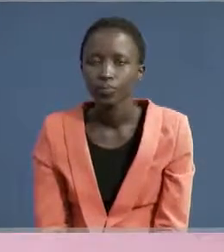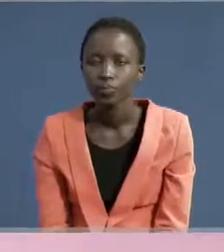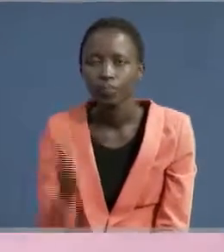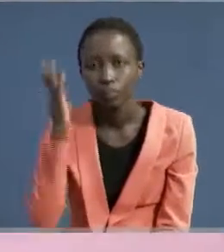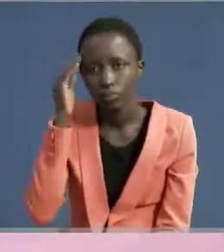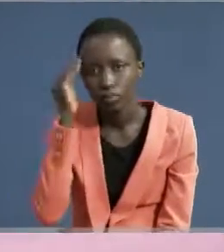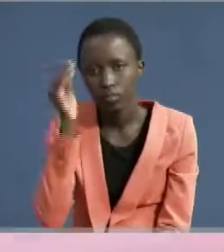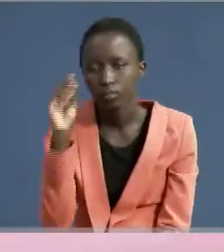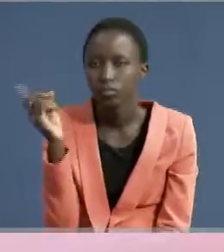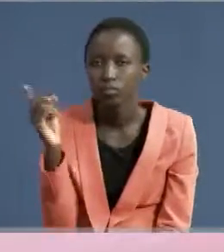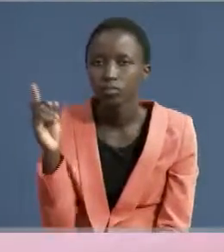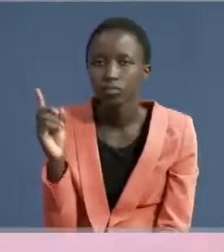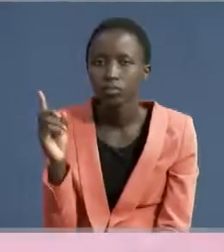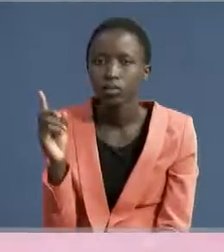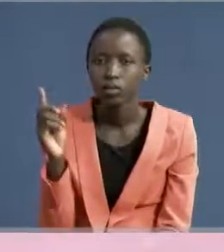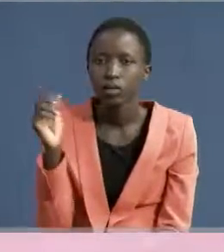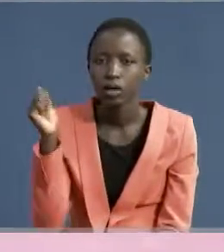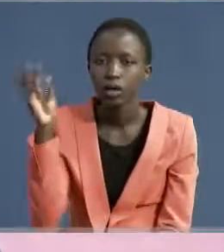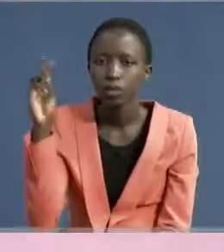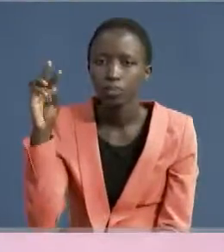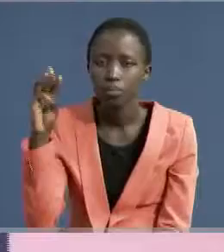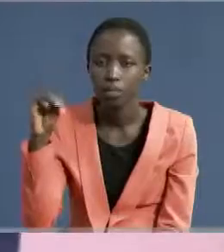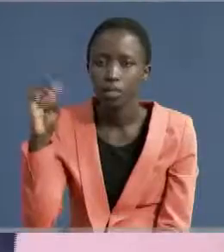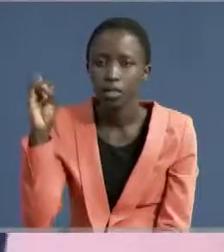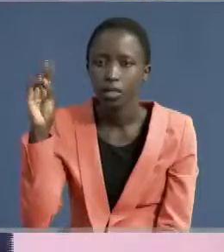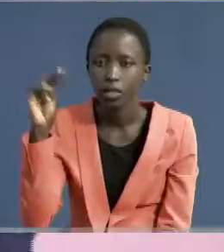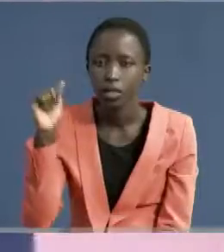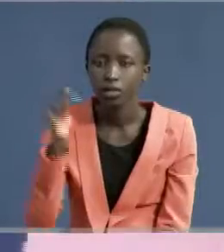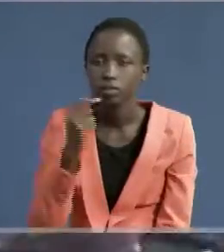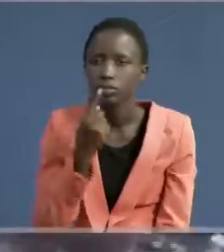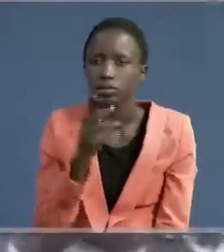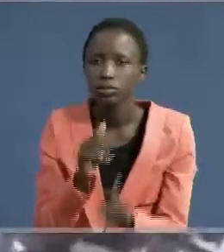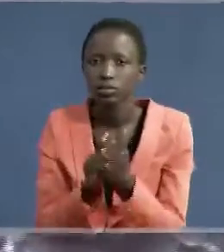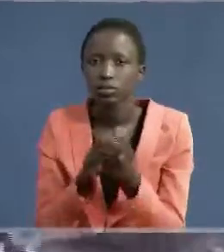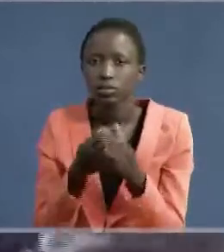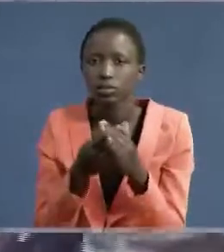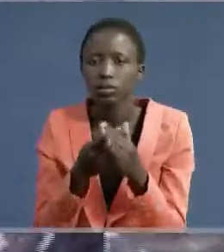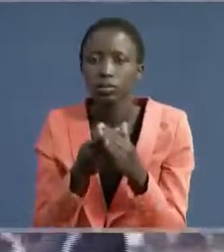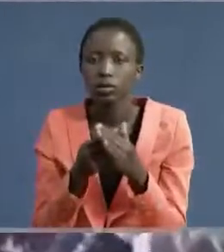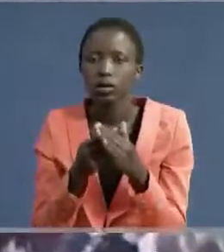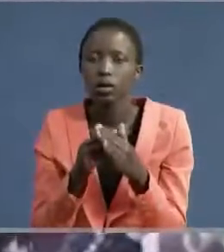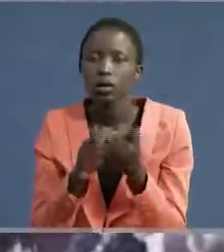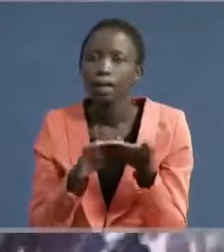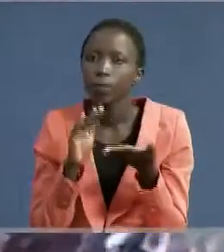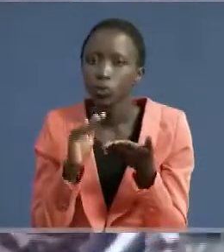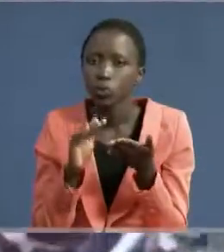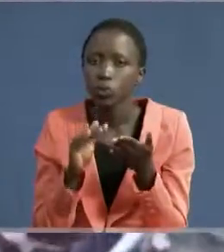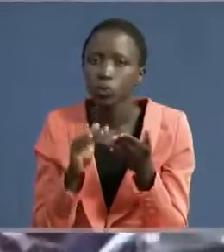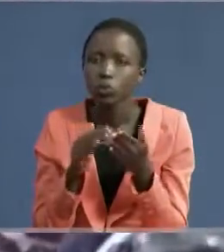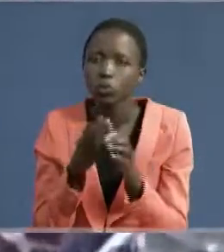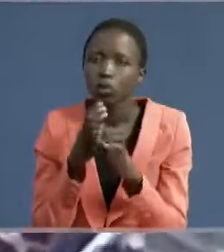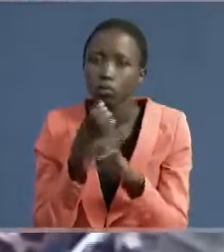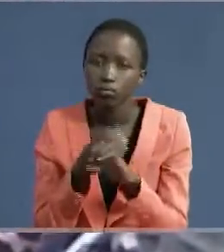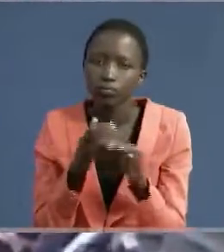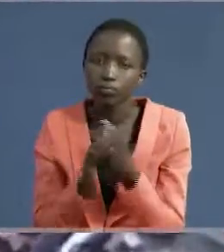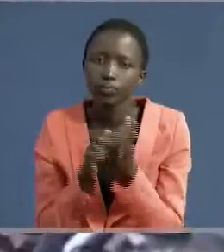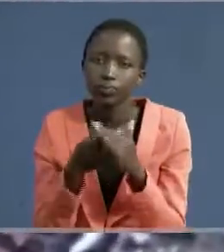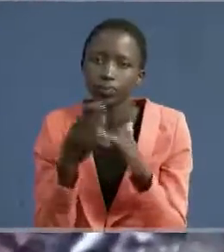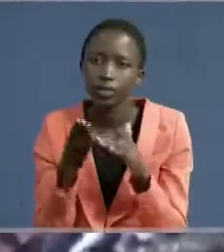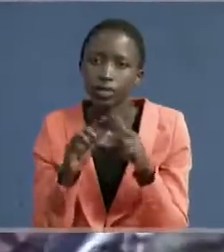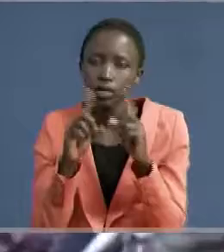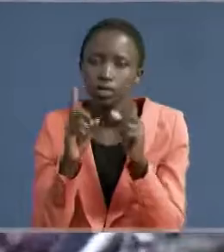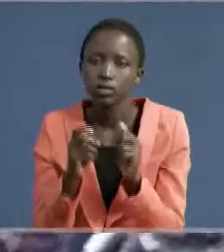Education Cabinet Secretary Ambassador Amina Mohammed has reiterated that tough action will be taken against those who engage in